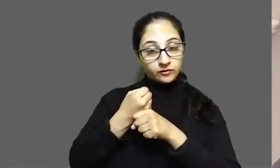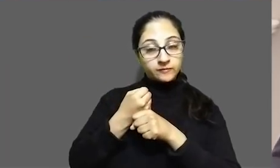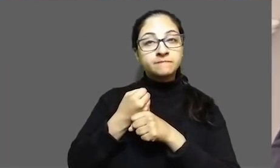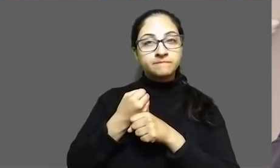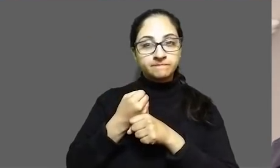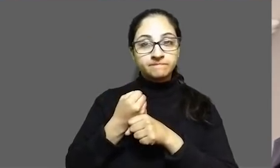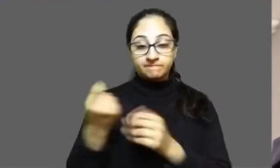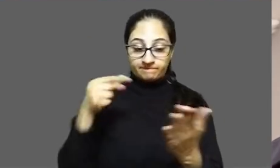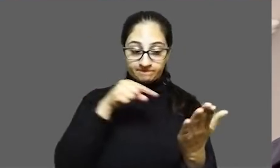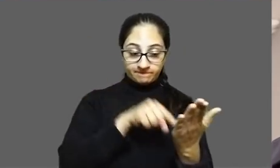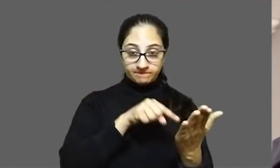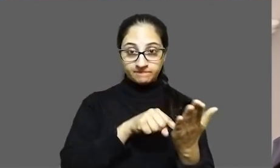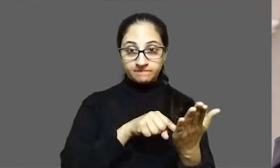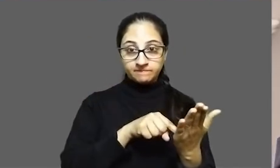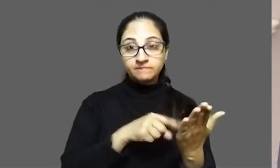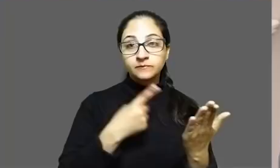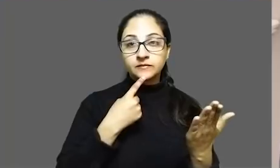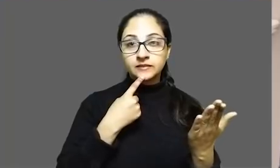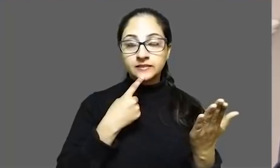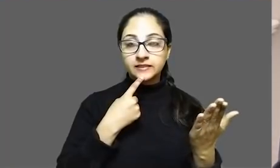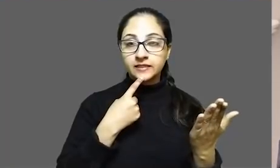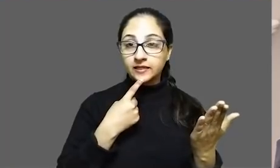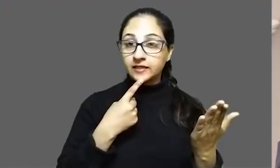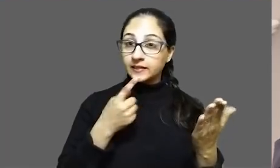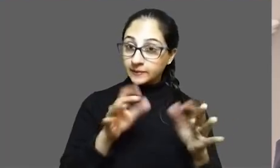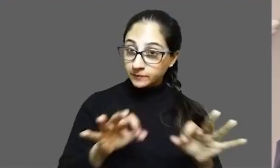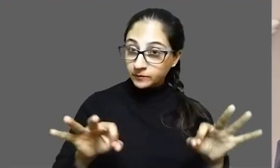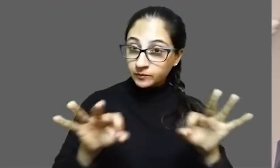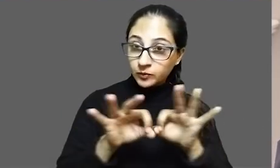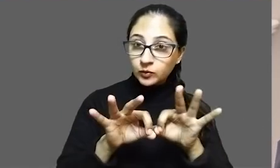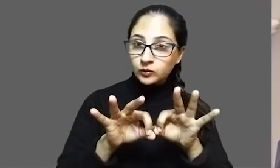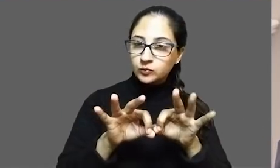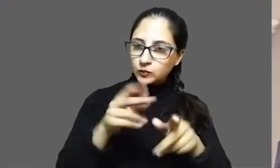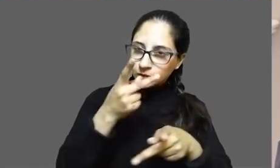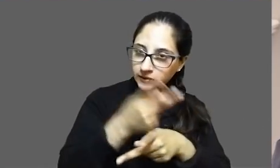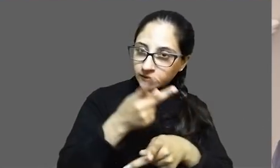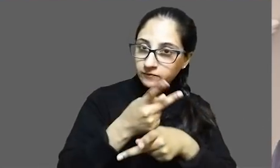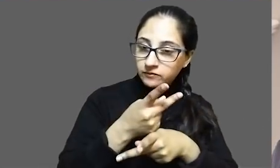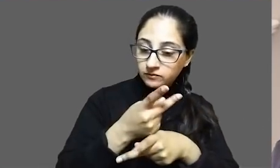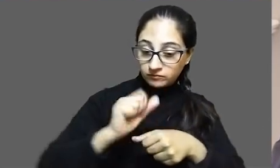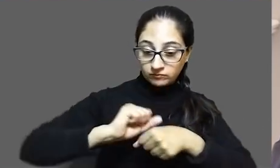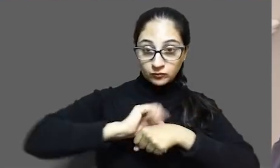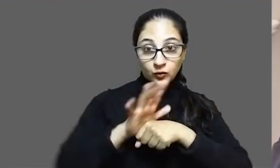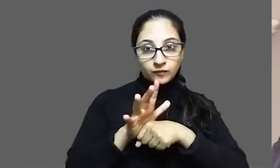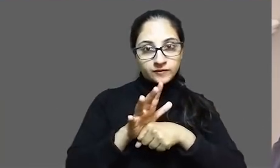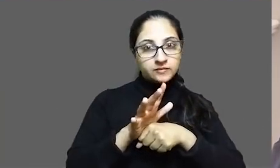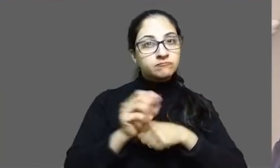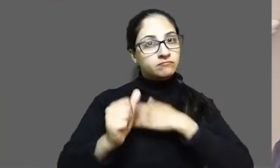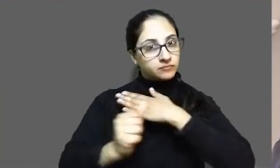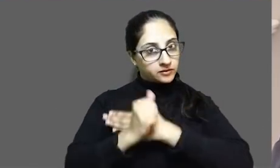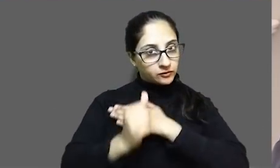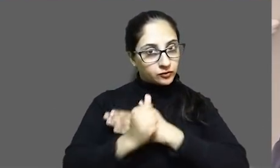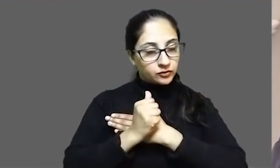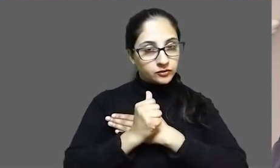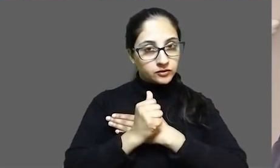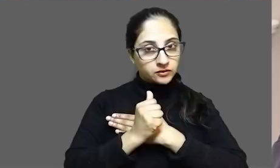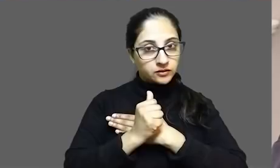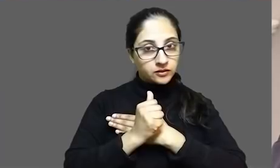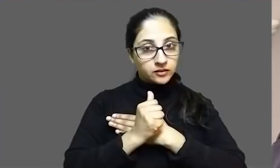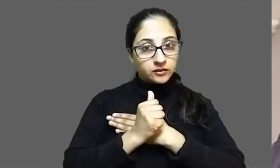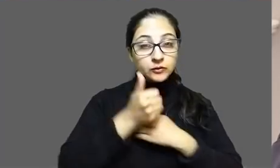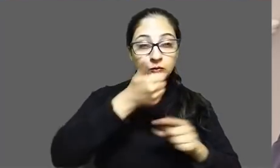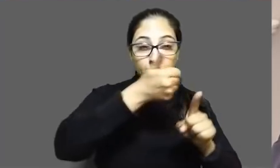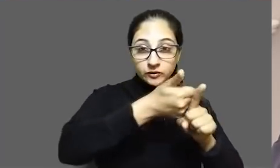wish that the Jamaat should avoid any complacency, and every murid should